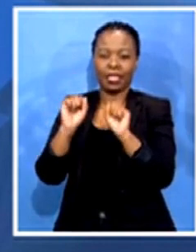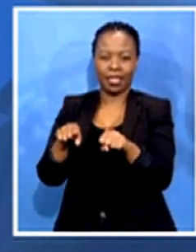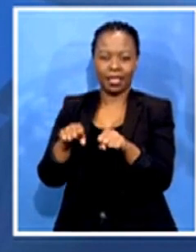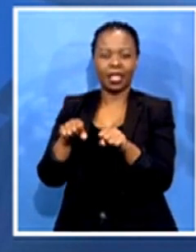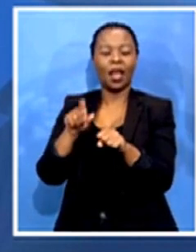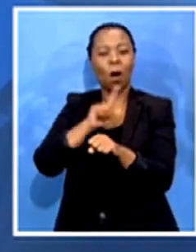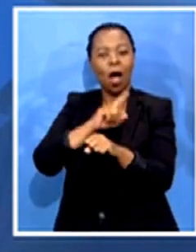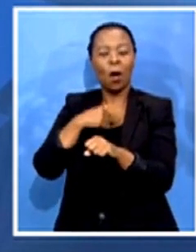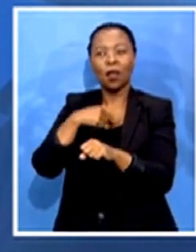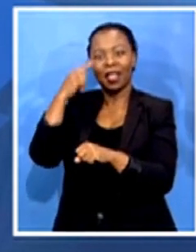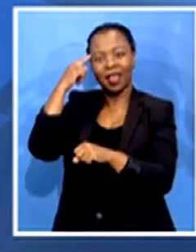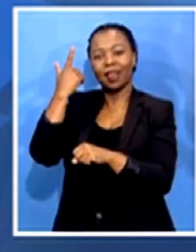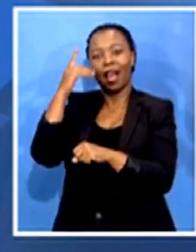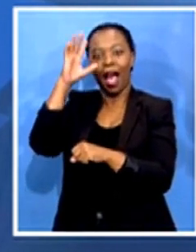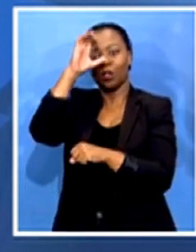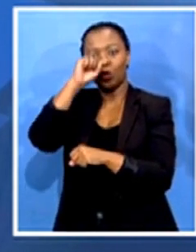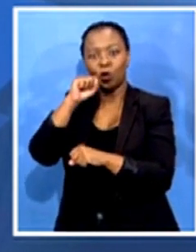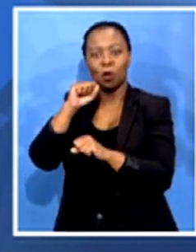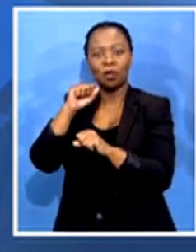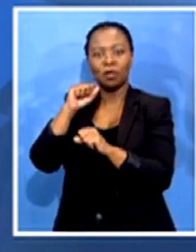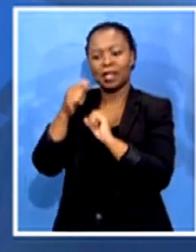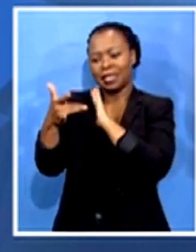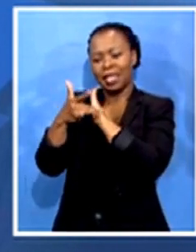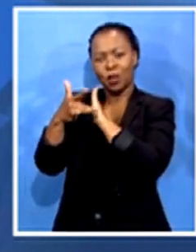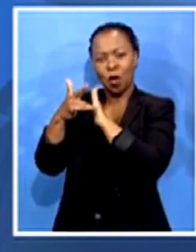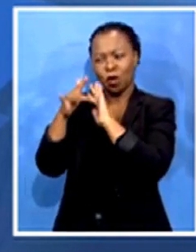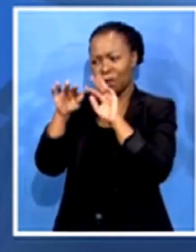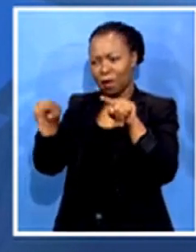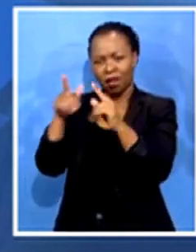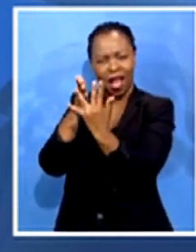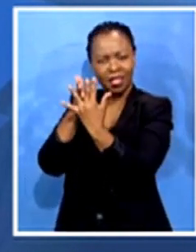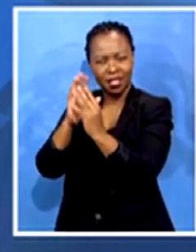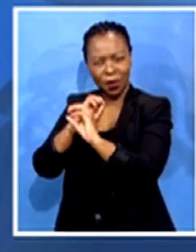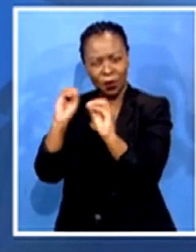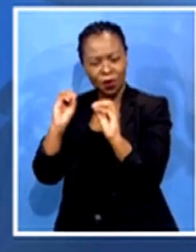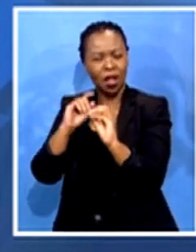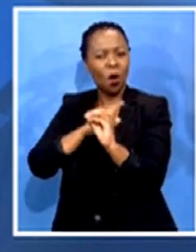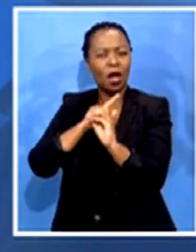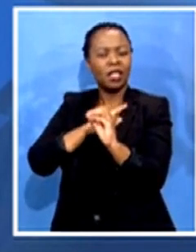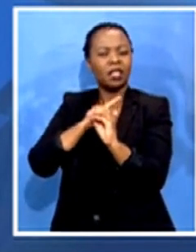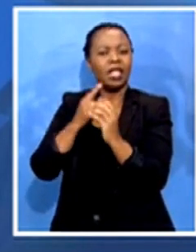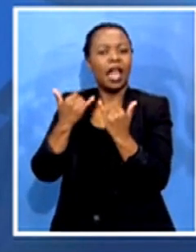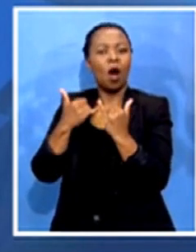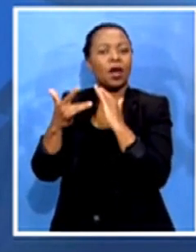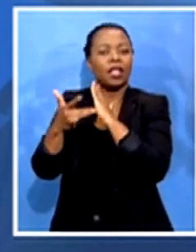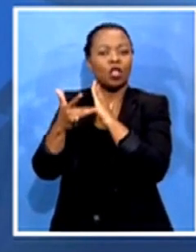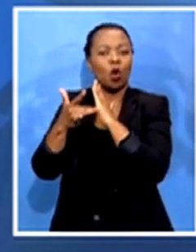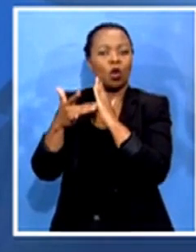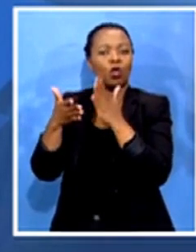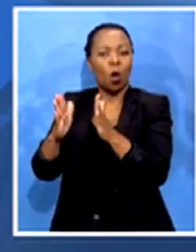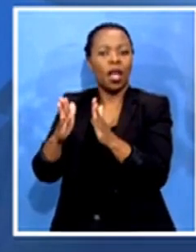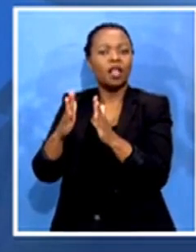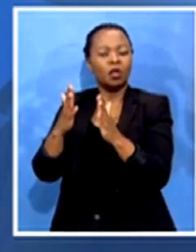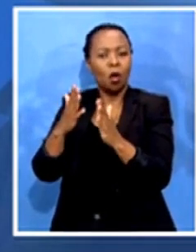access to technology because of the digital divide, we're amazed by the fact that many people were able to